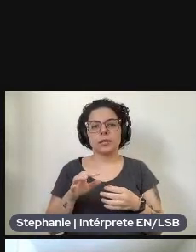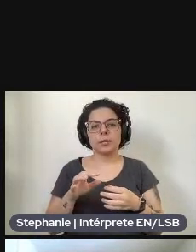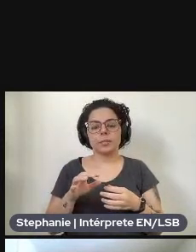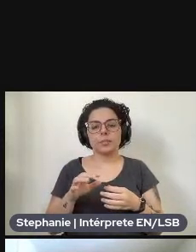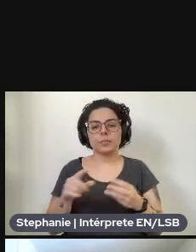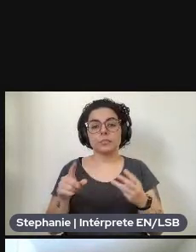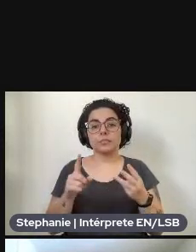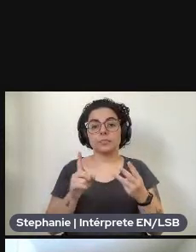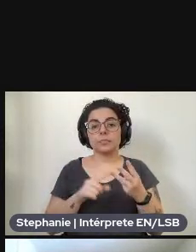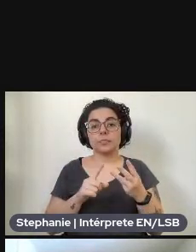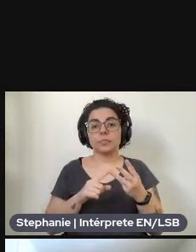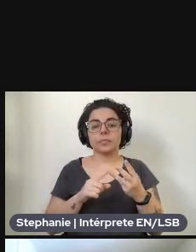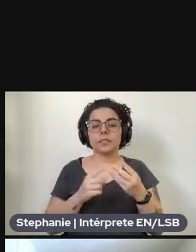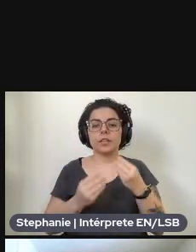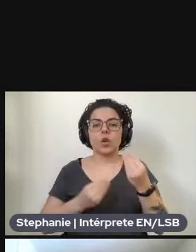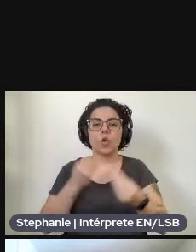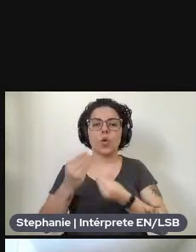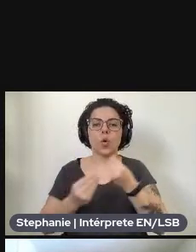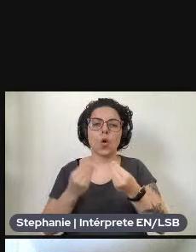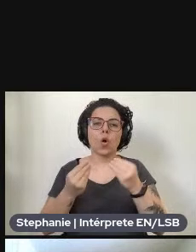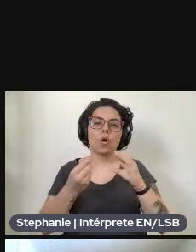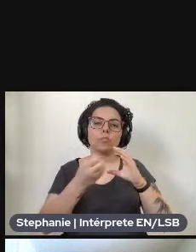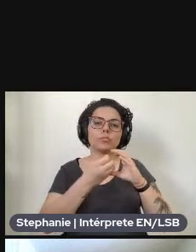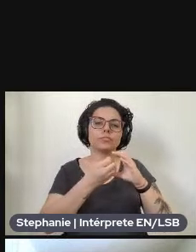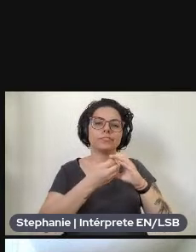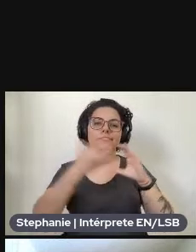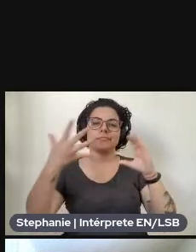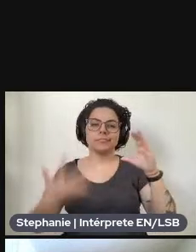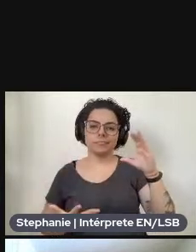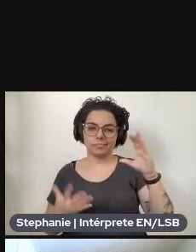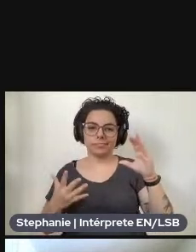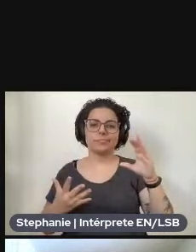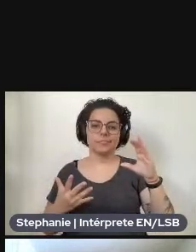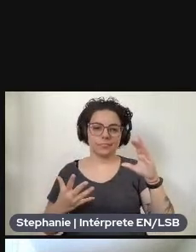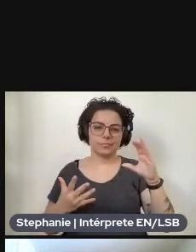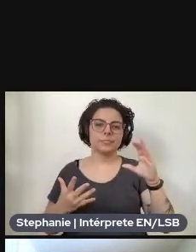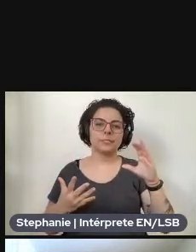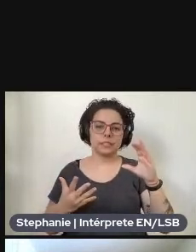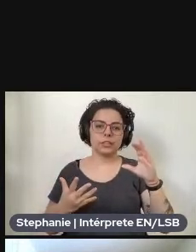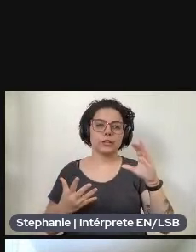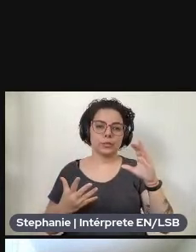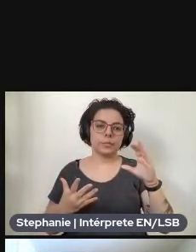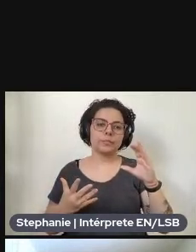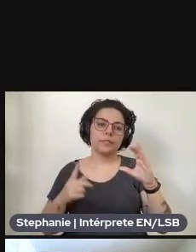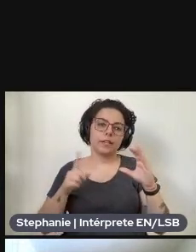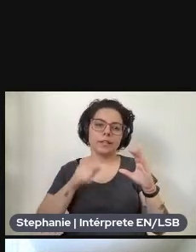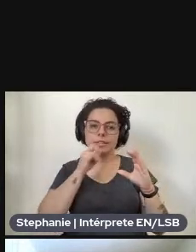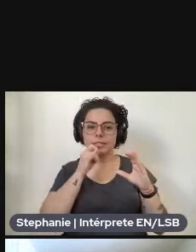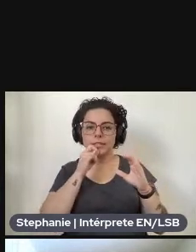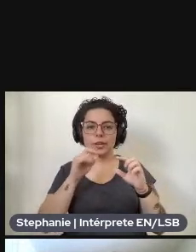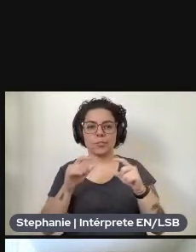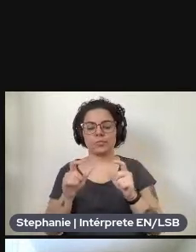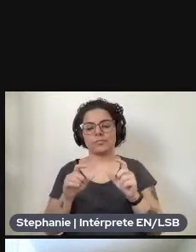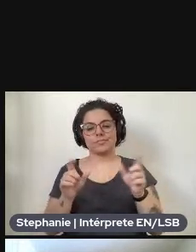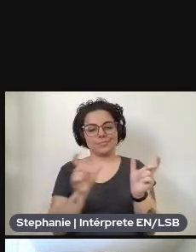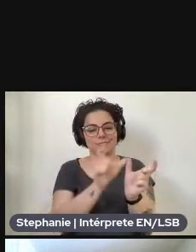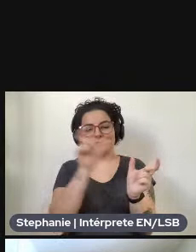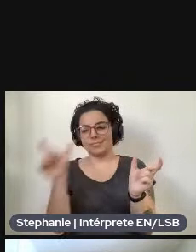FC, the configurational property, which consists basically of the predicate and its arguments,